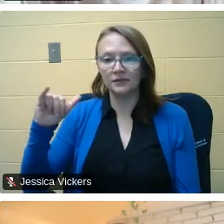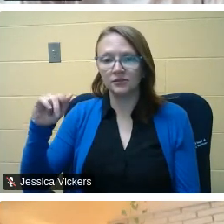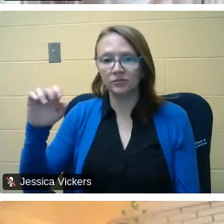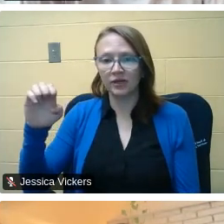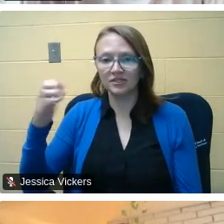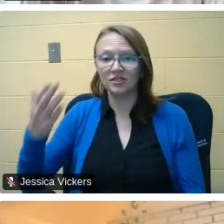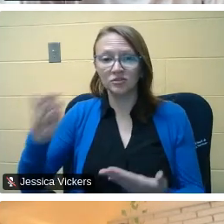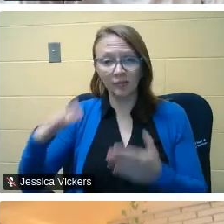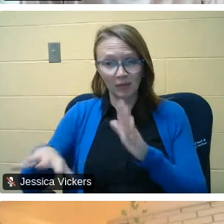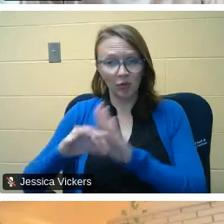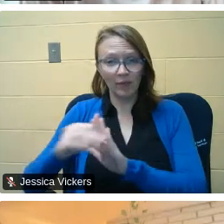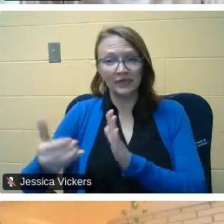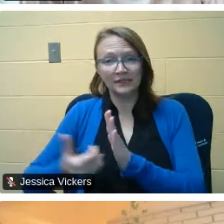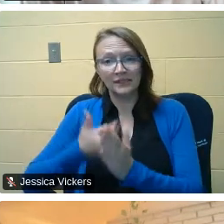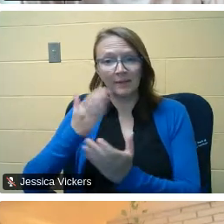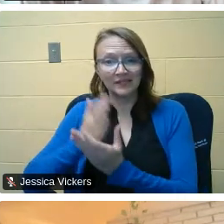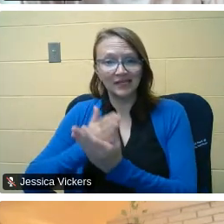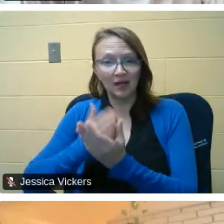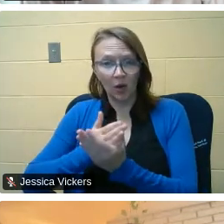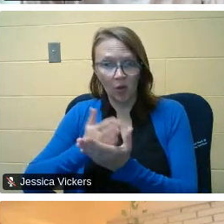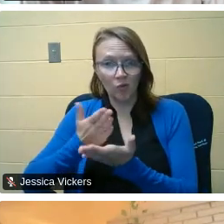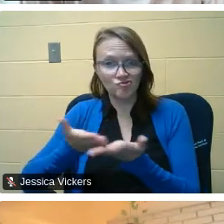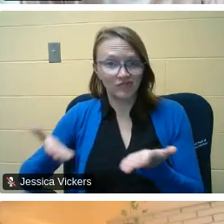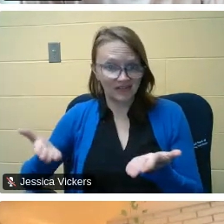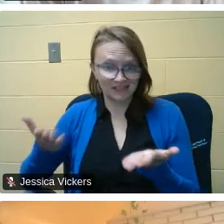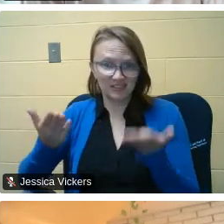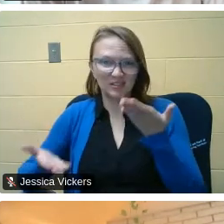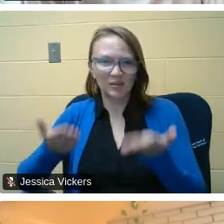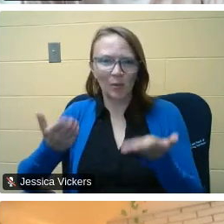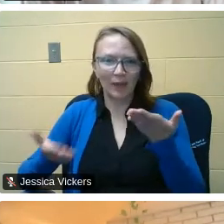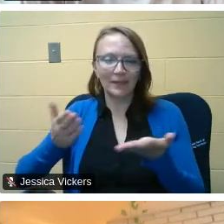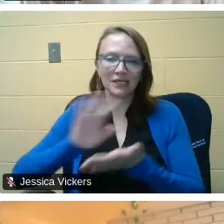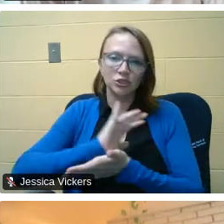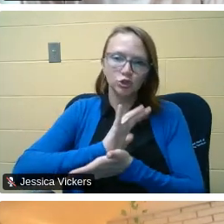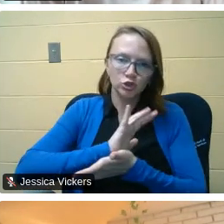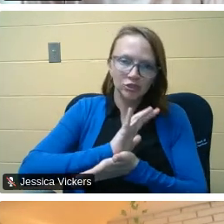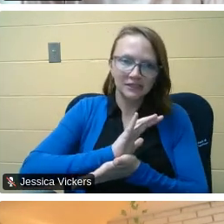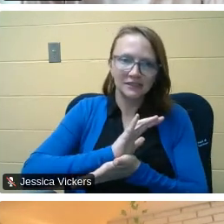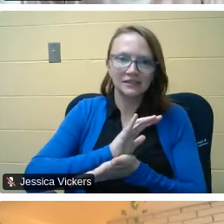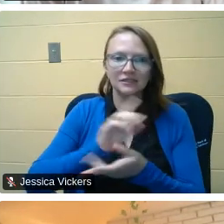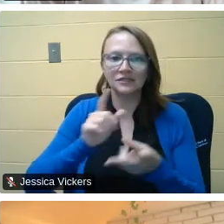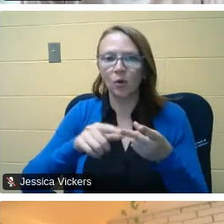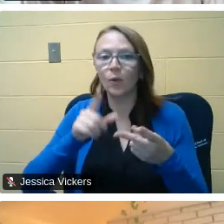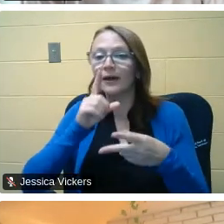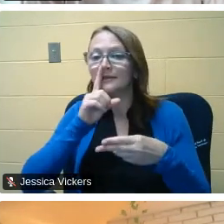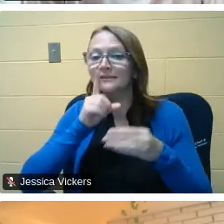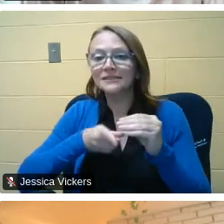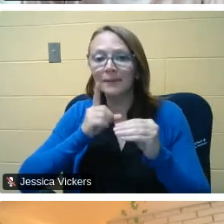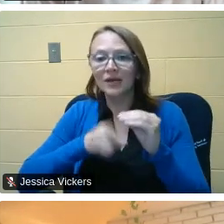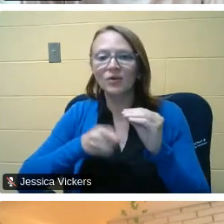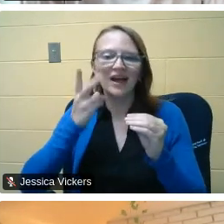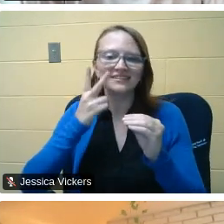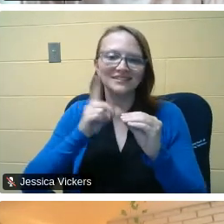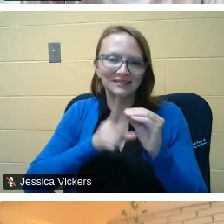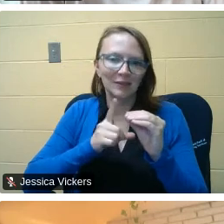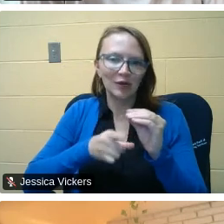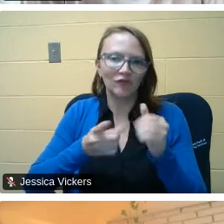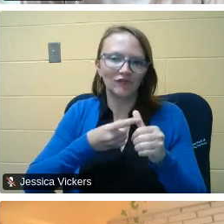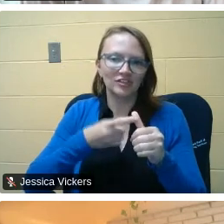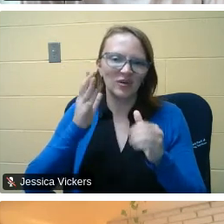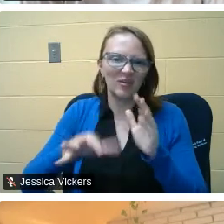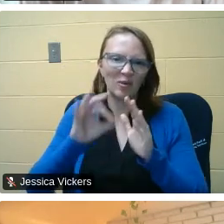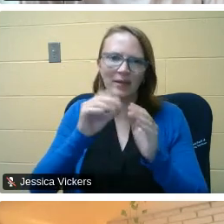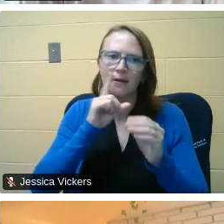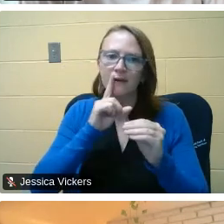ingredients. Let's see, I'm going to go with the tomato. Go with cheese, queso, but I'm going to pick the tomato because I see it right at the top. So now I have